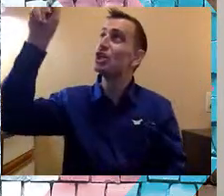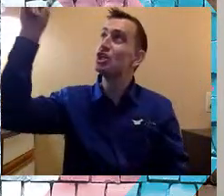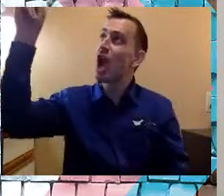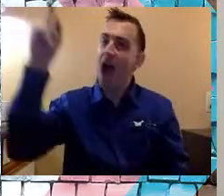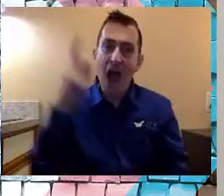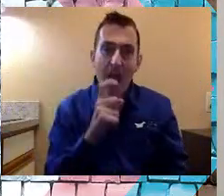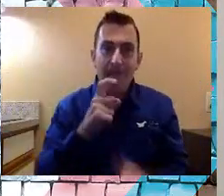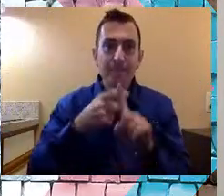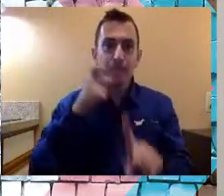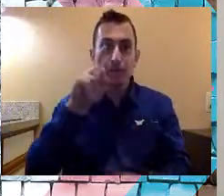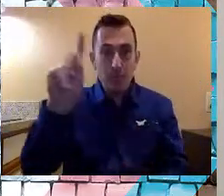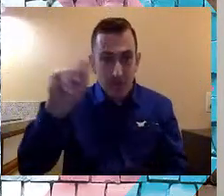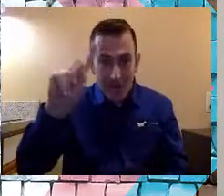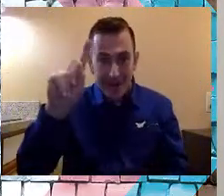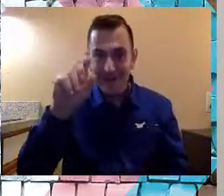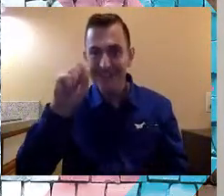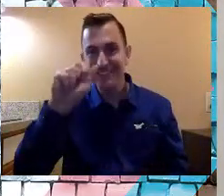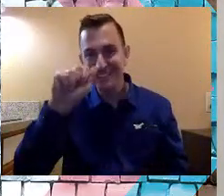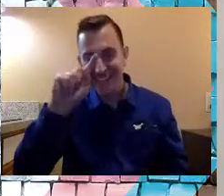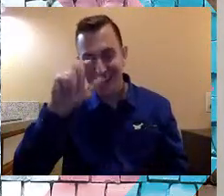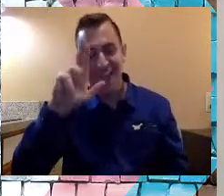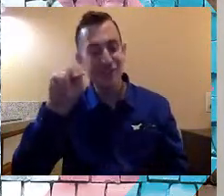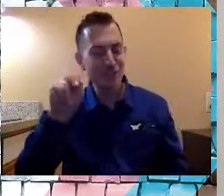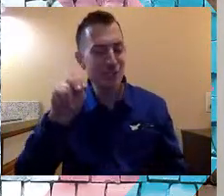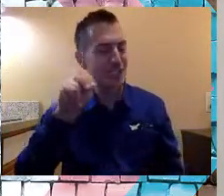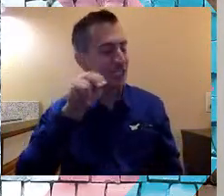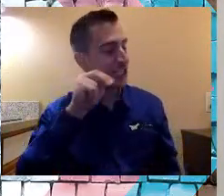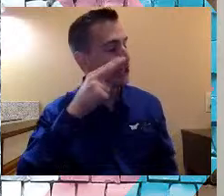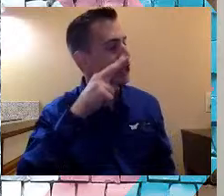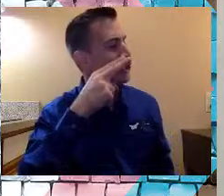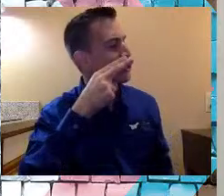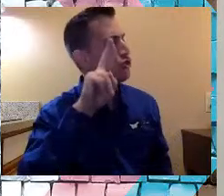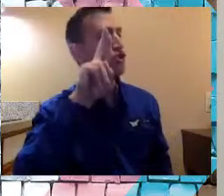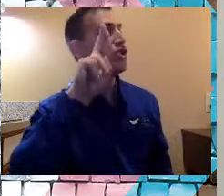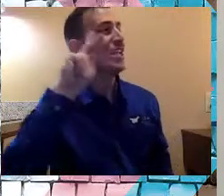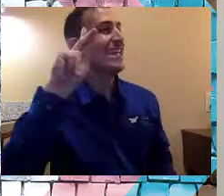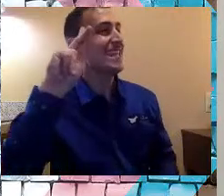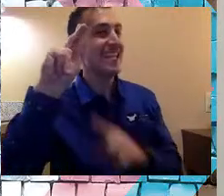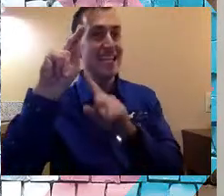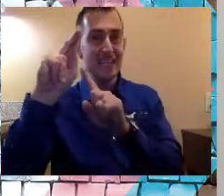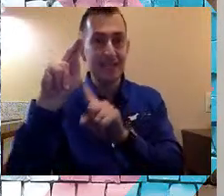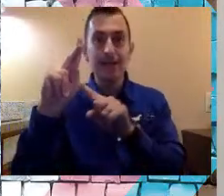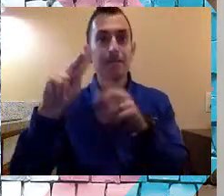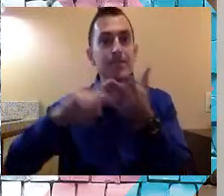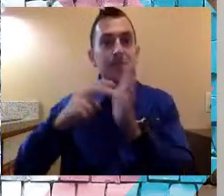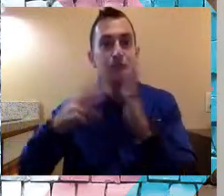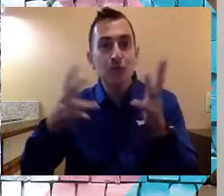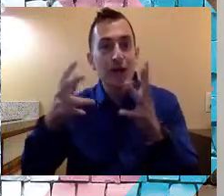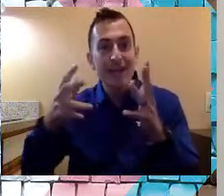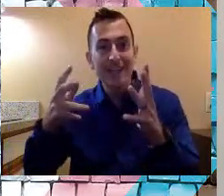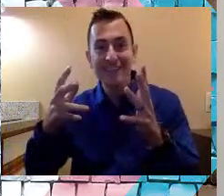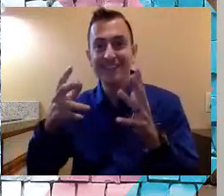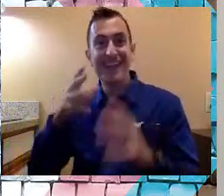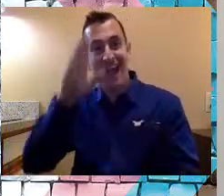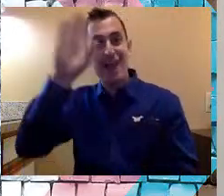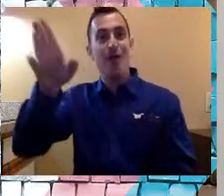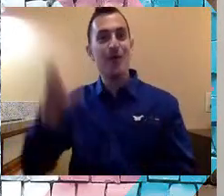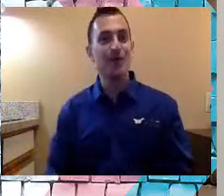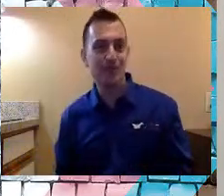he says, grr, geek. That must mean hello, friend. It's okay to